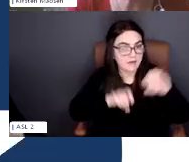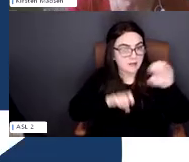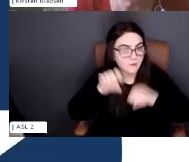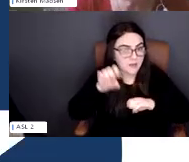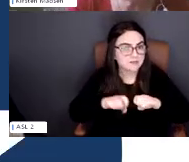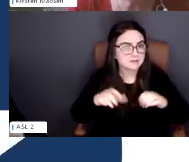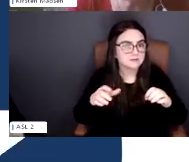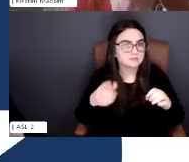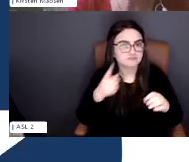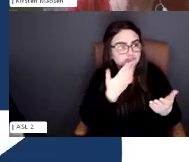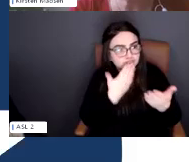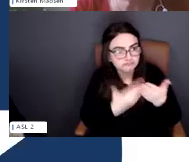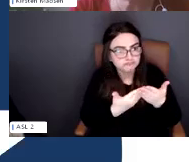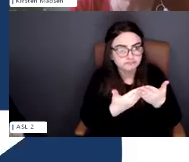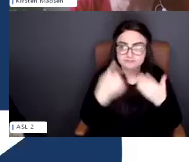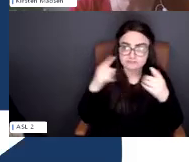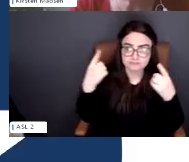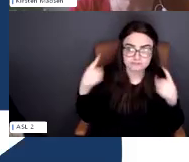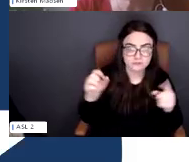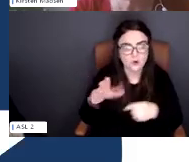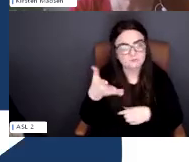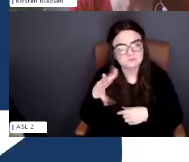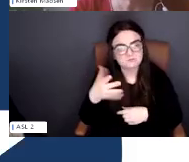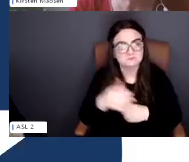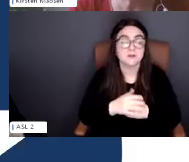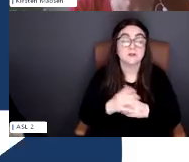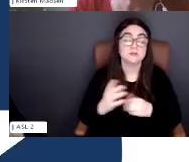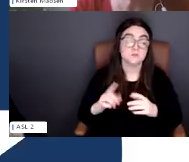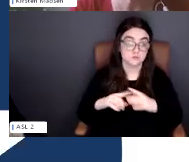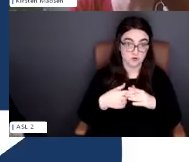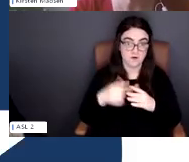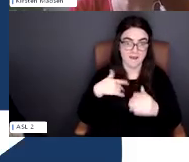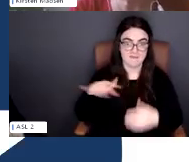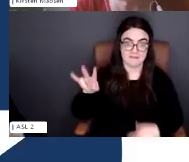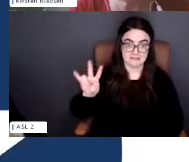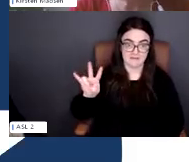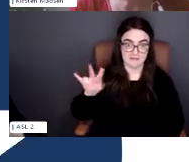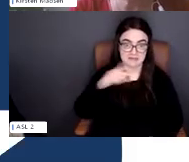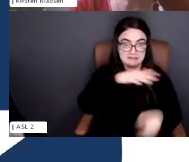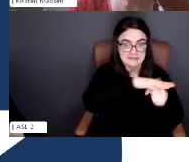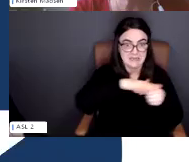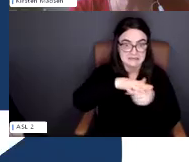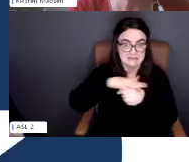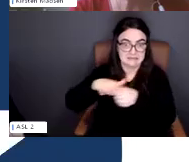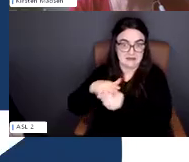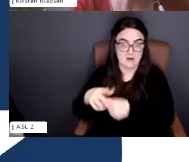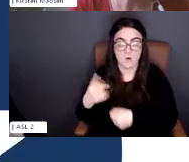So originally we had 7 sites, but one withdrew because of continued